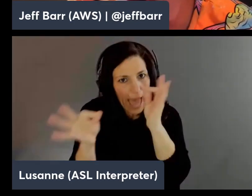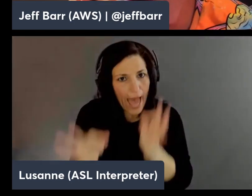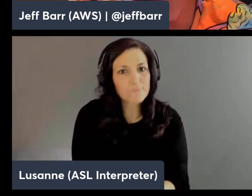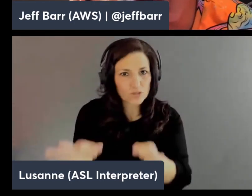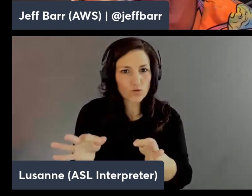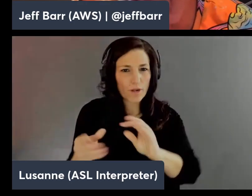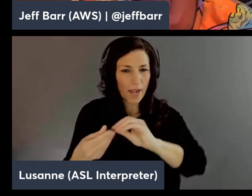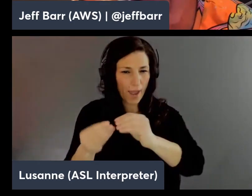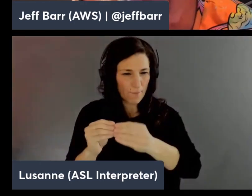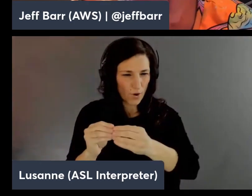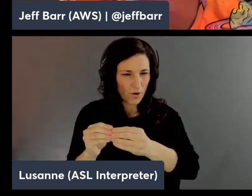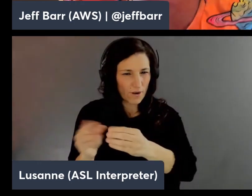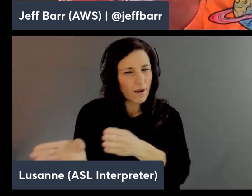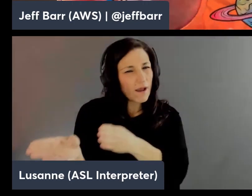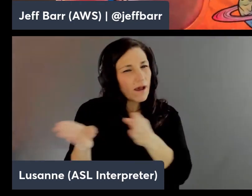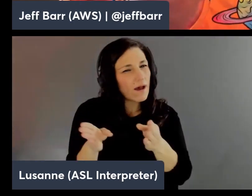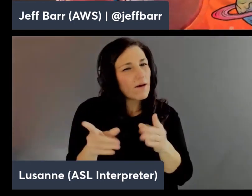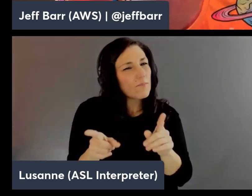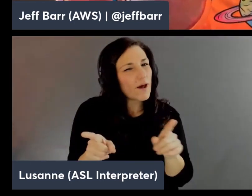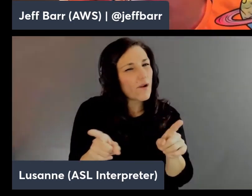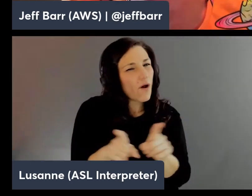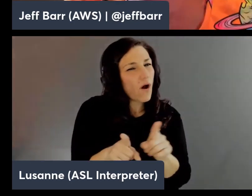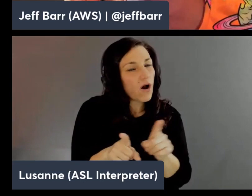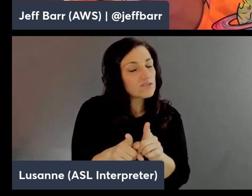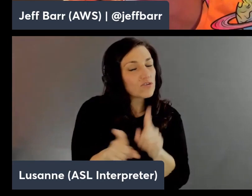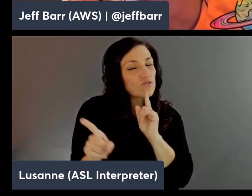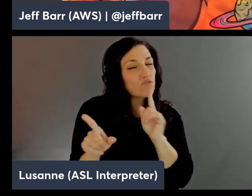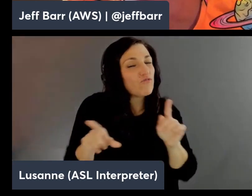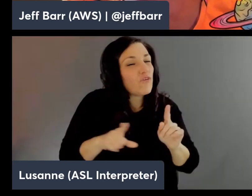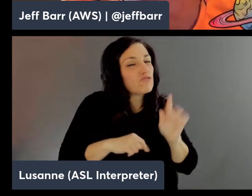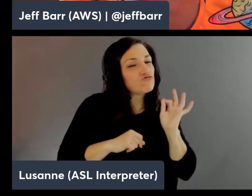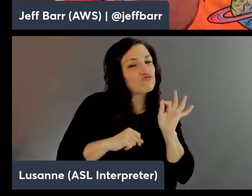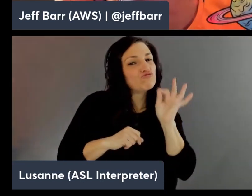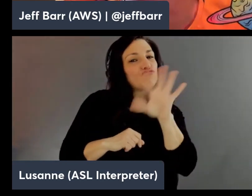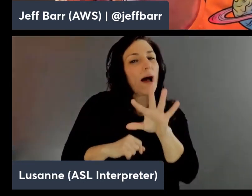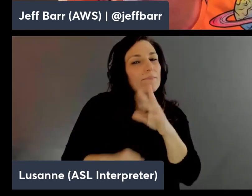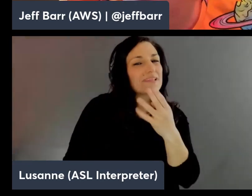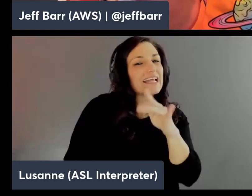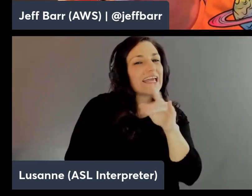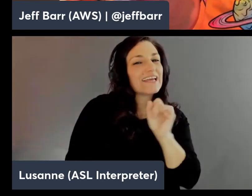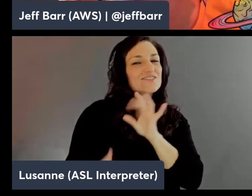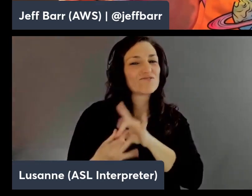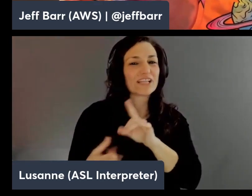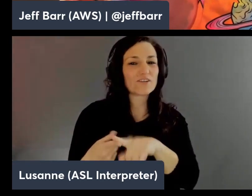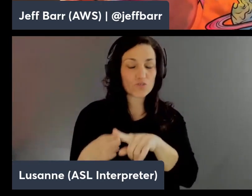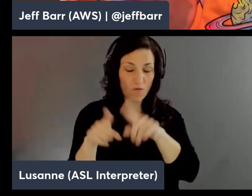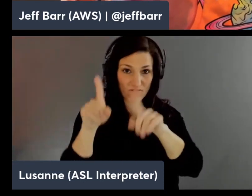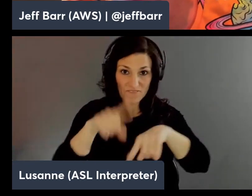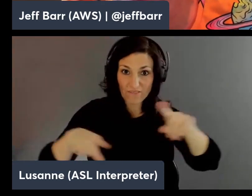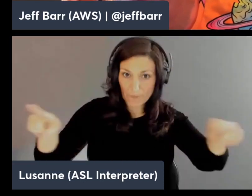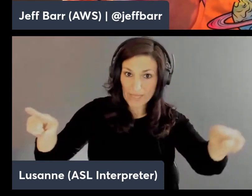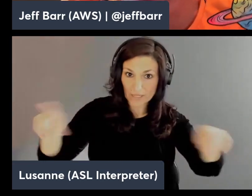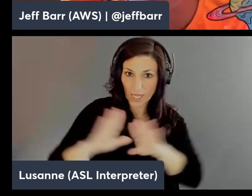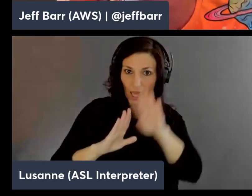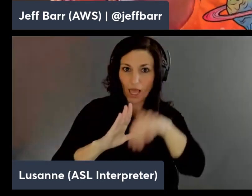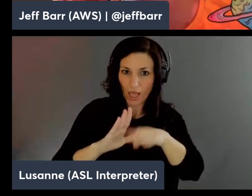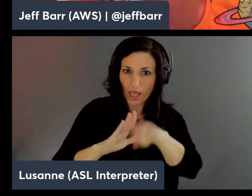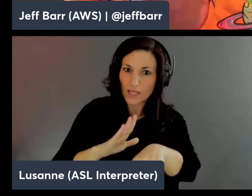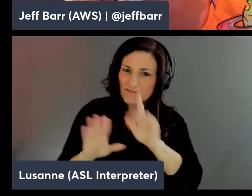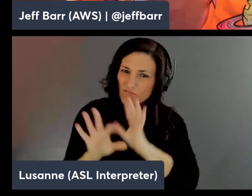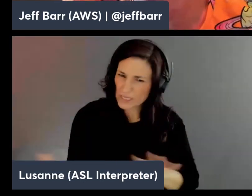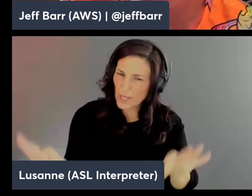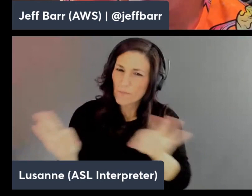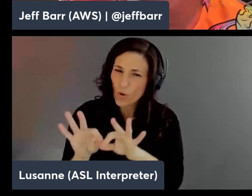also talked, or at least dropped a lot of interesting hints about, well, the variability matters as well. So that I guess the